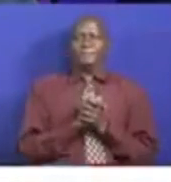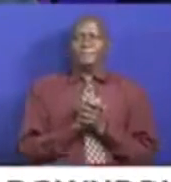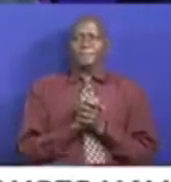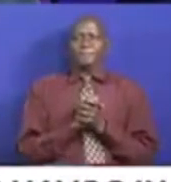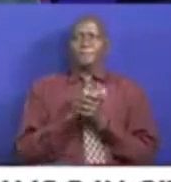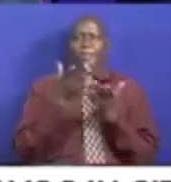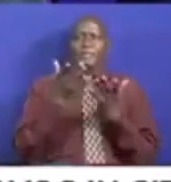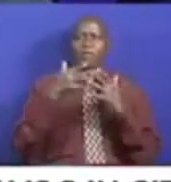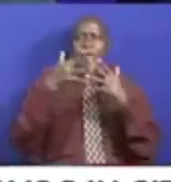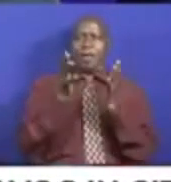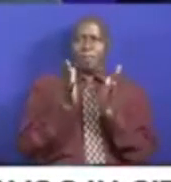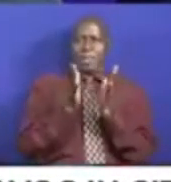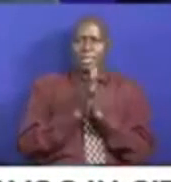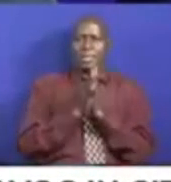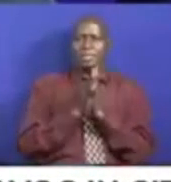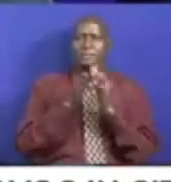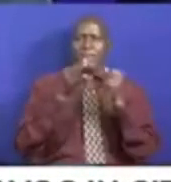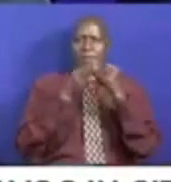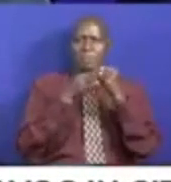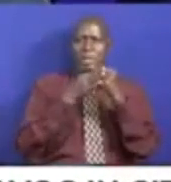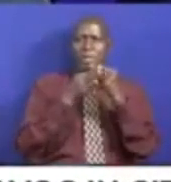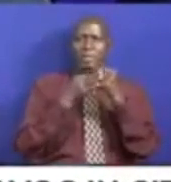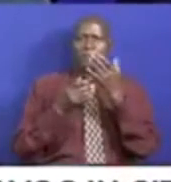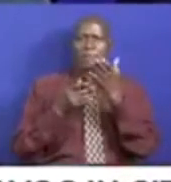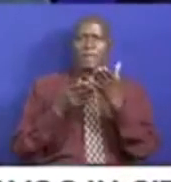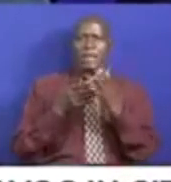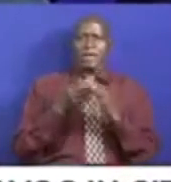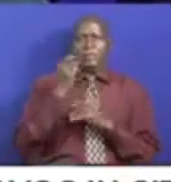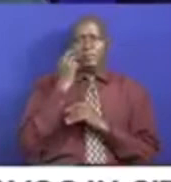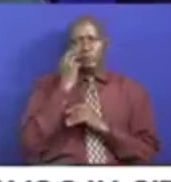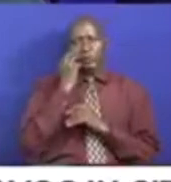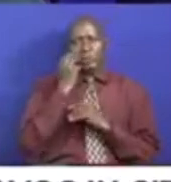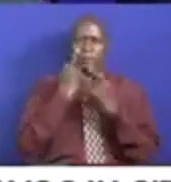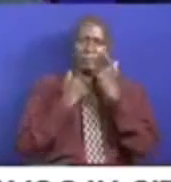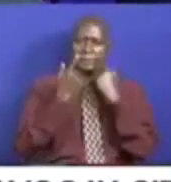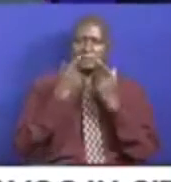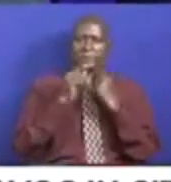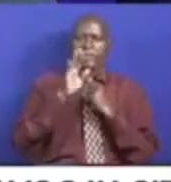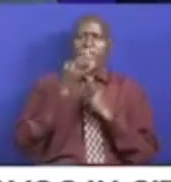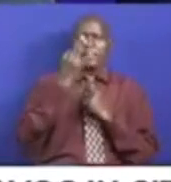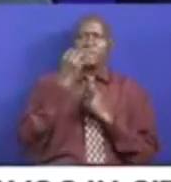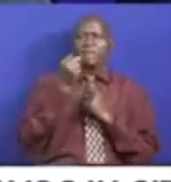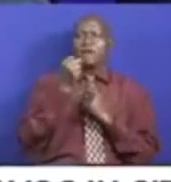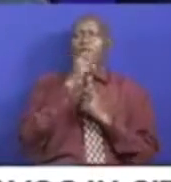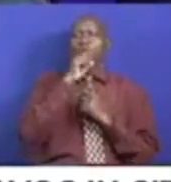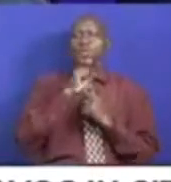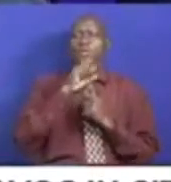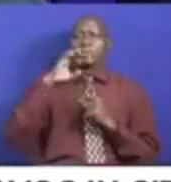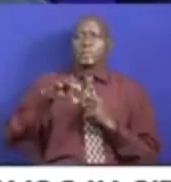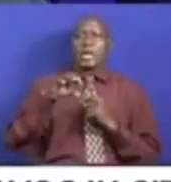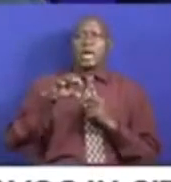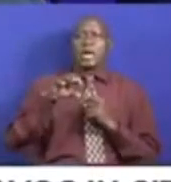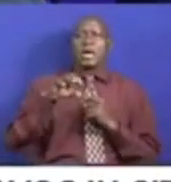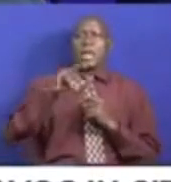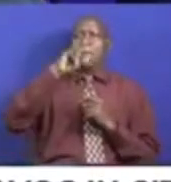Family in Kibera area of Kibera sub-counties mourning after their 35-year-old son was electrocuted on Thursday. According